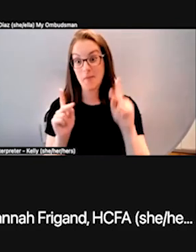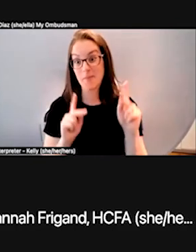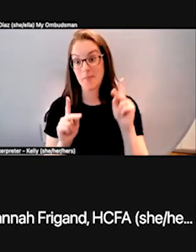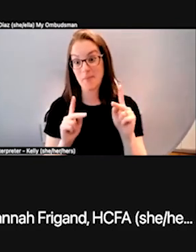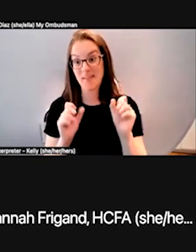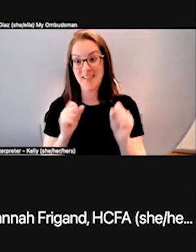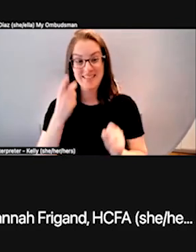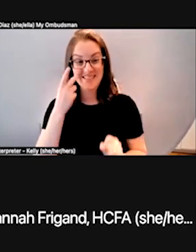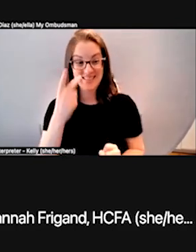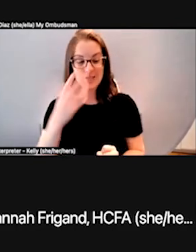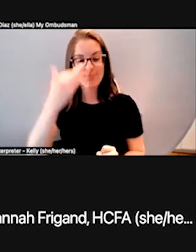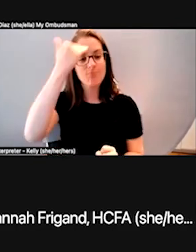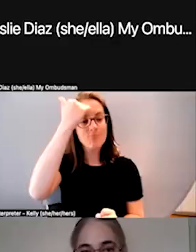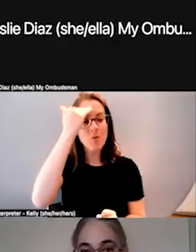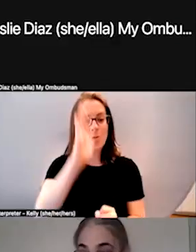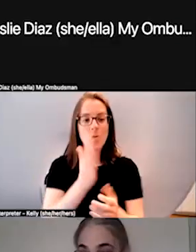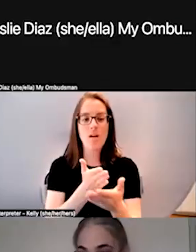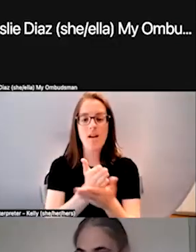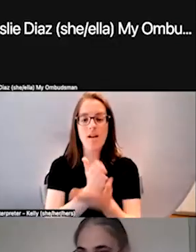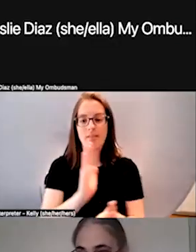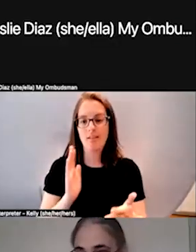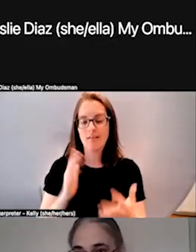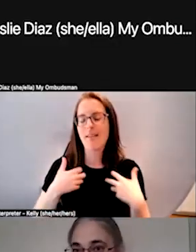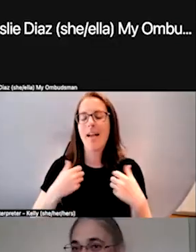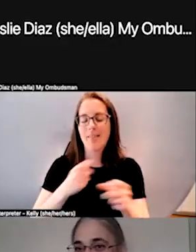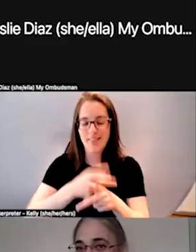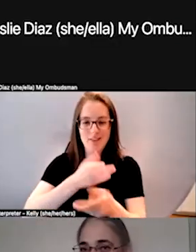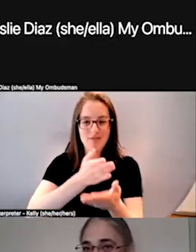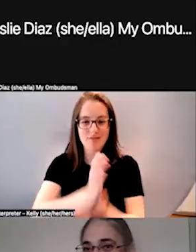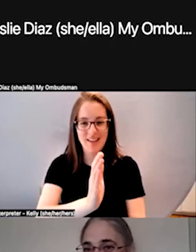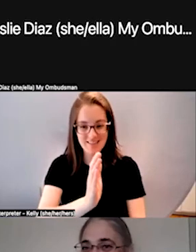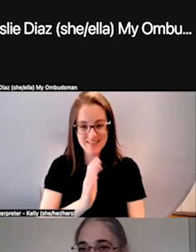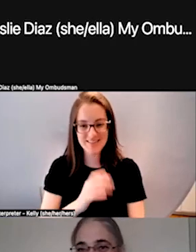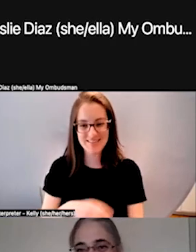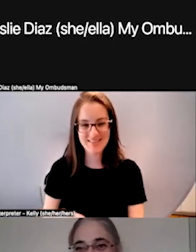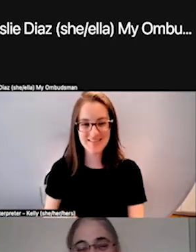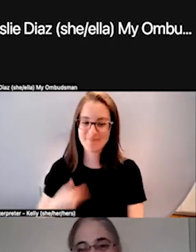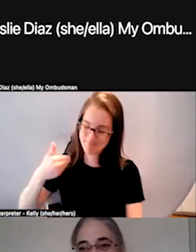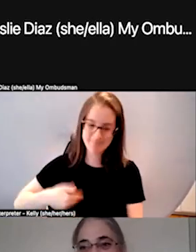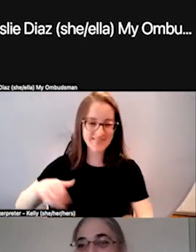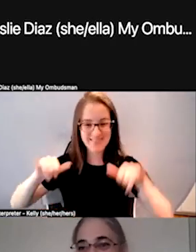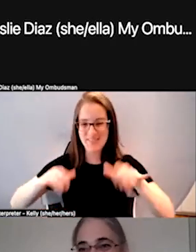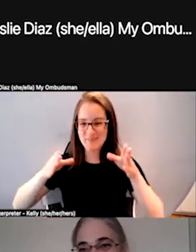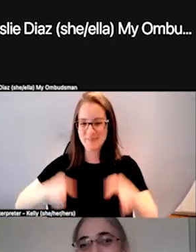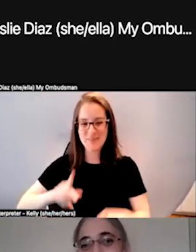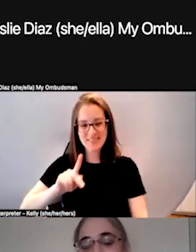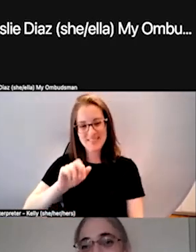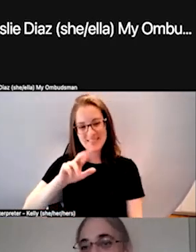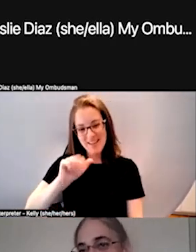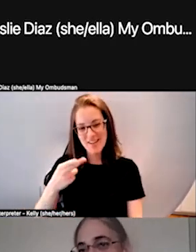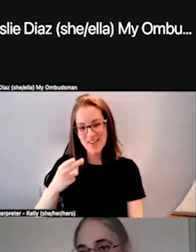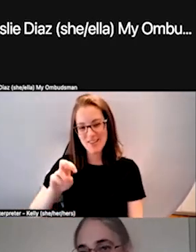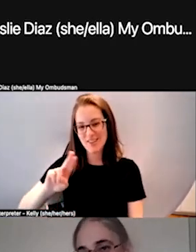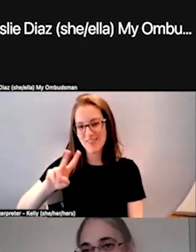says Know Your Healthcare Rights. I'm still Kara Hurwitz, a staff attorney with Health Law Advocates,